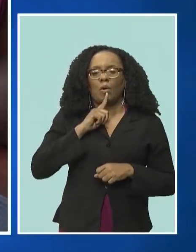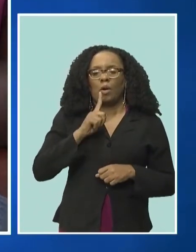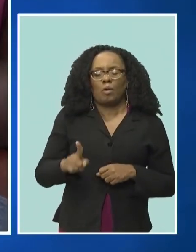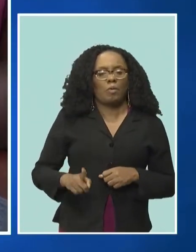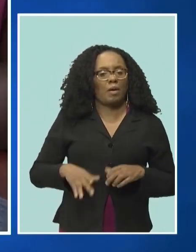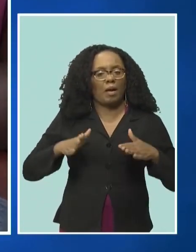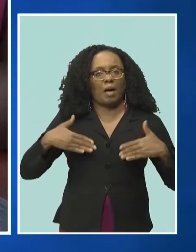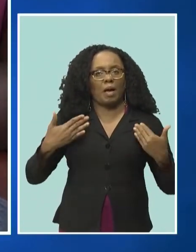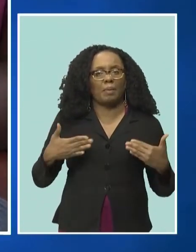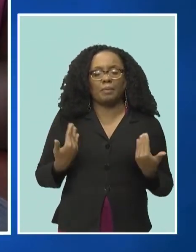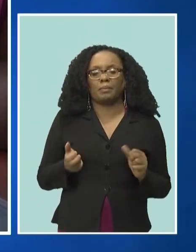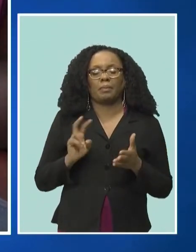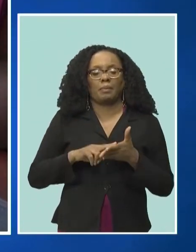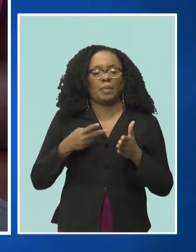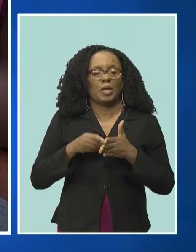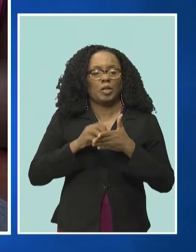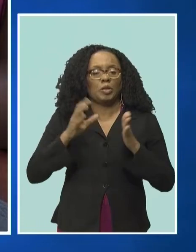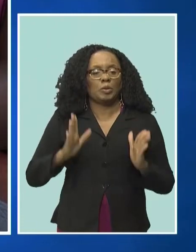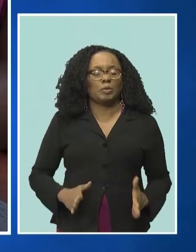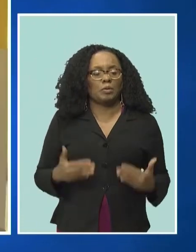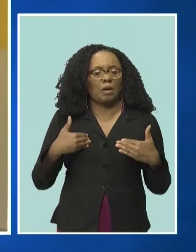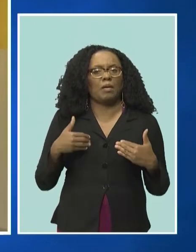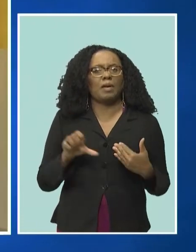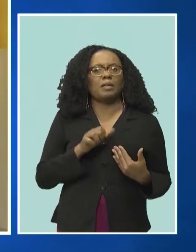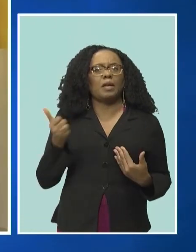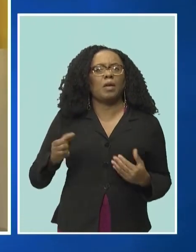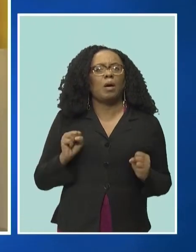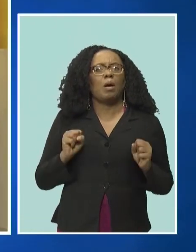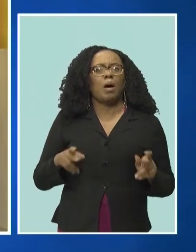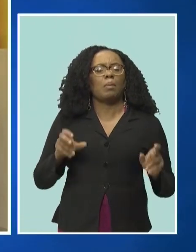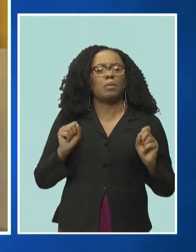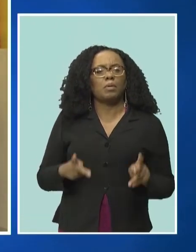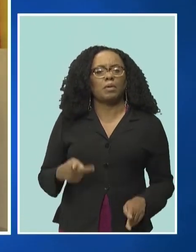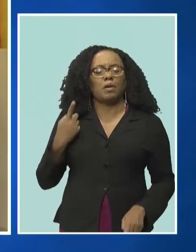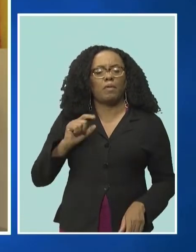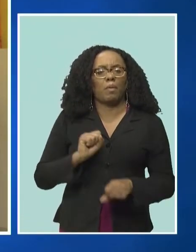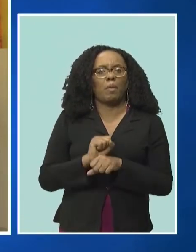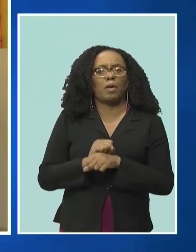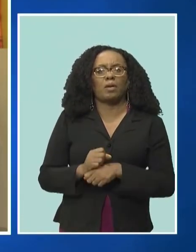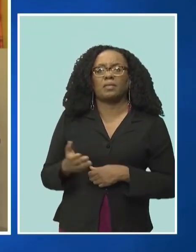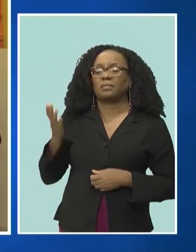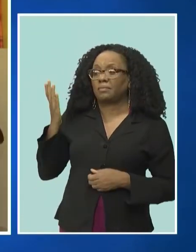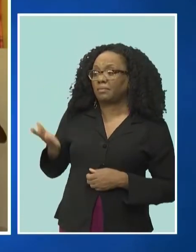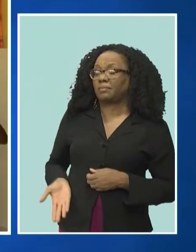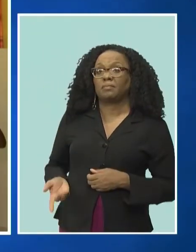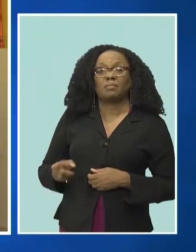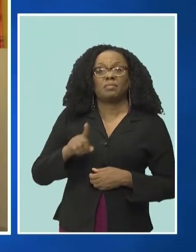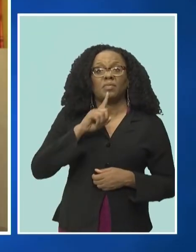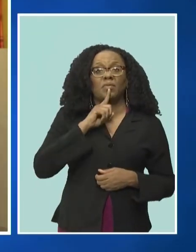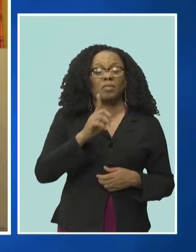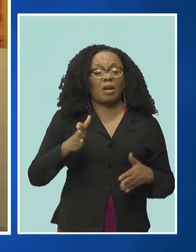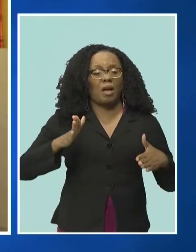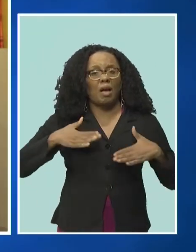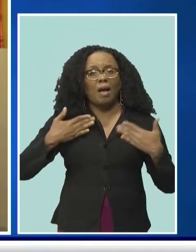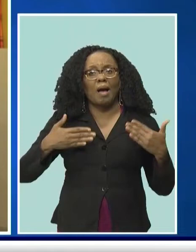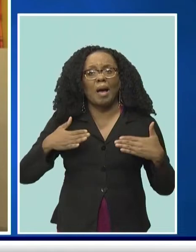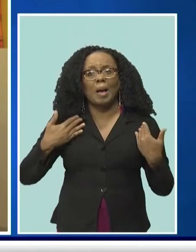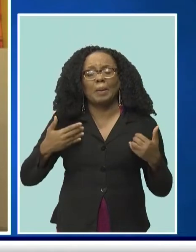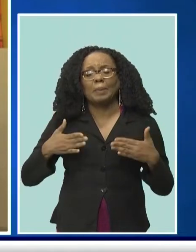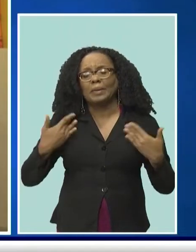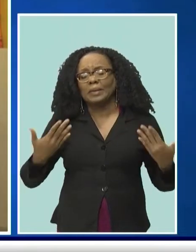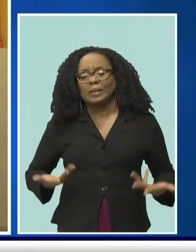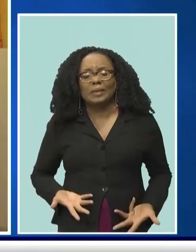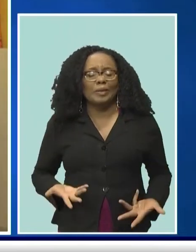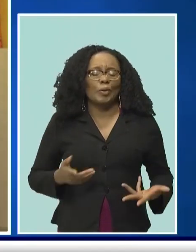that students have another employment option. To be honest, I am extremely happy, very, very happy